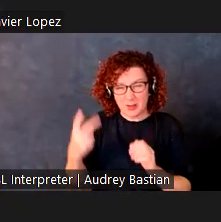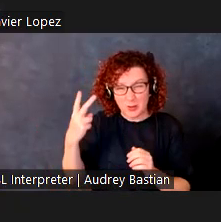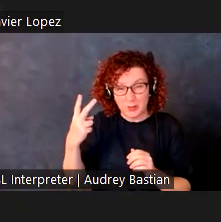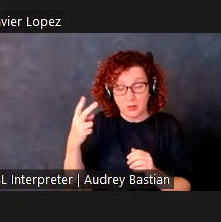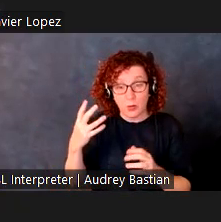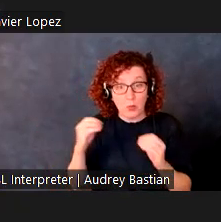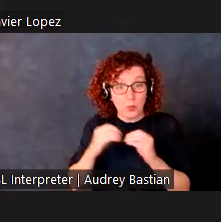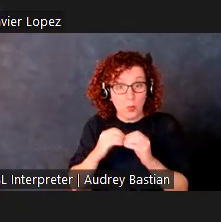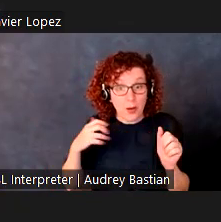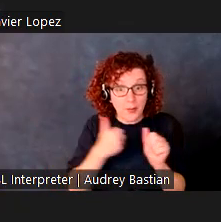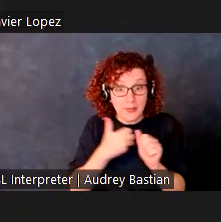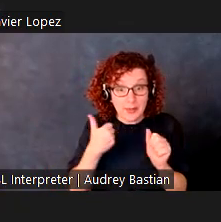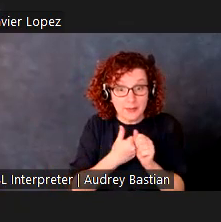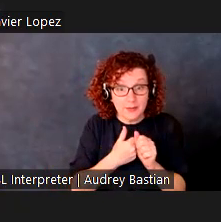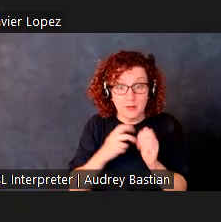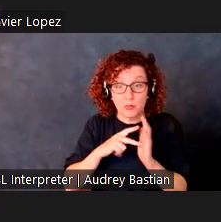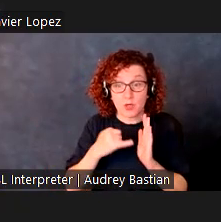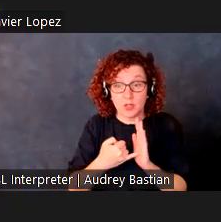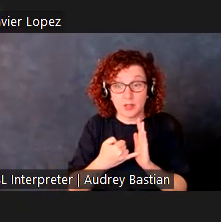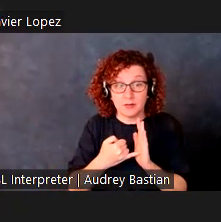on the project, you can visit